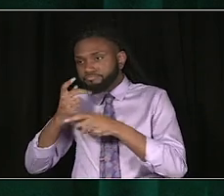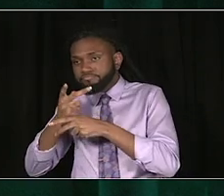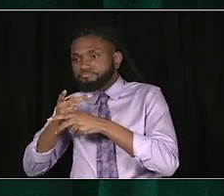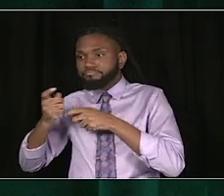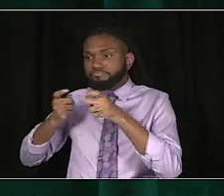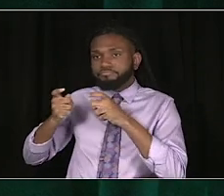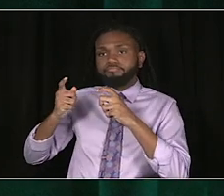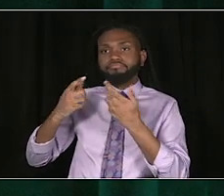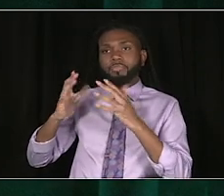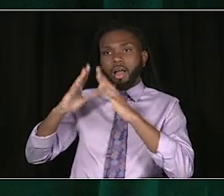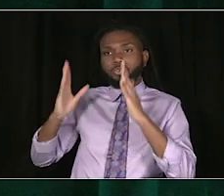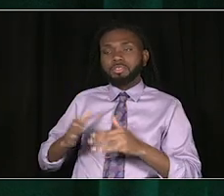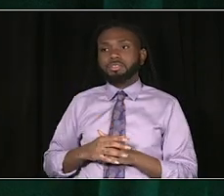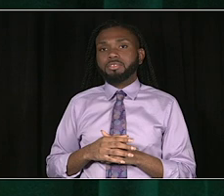know,